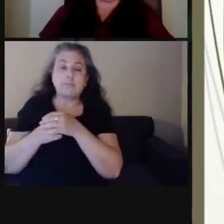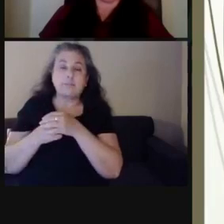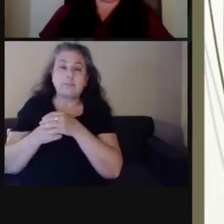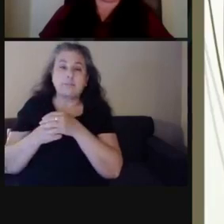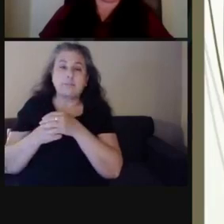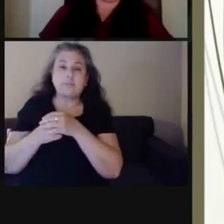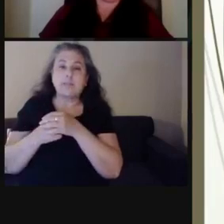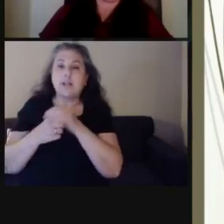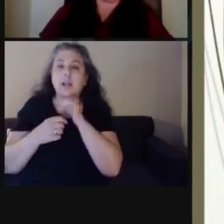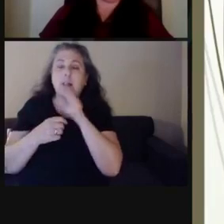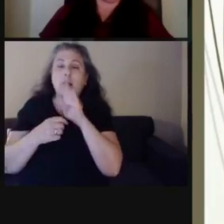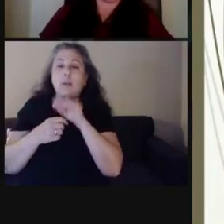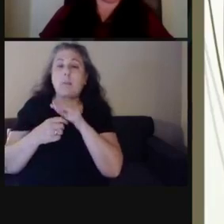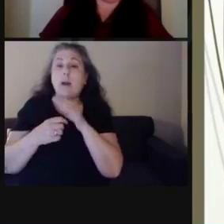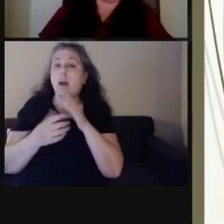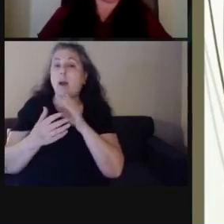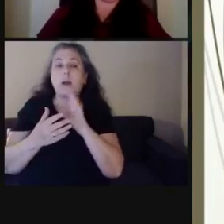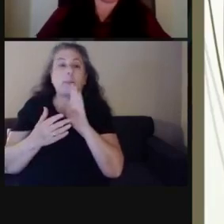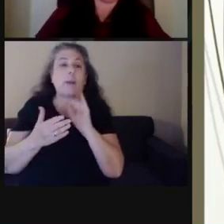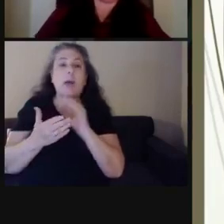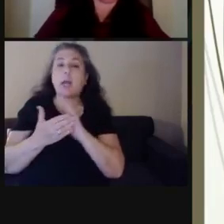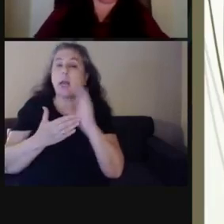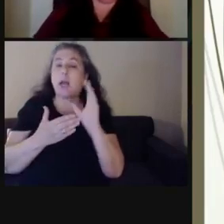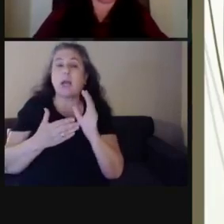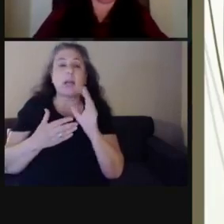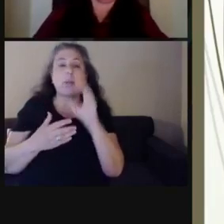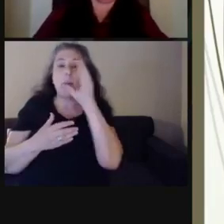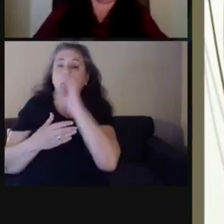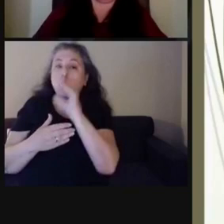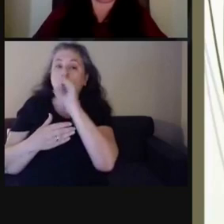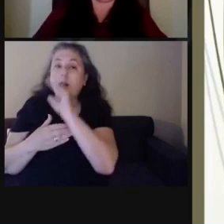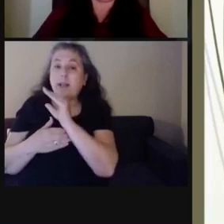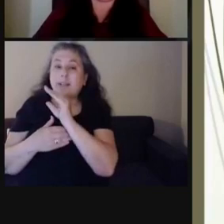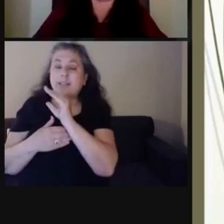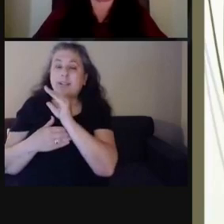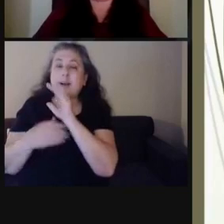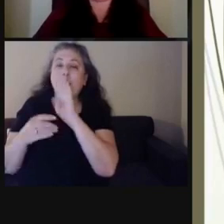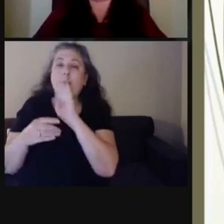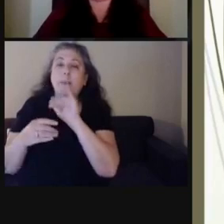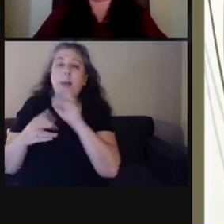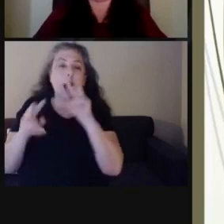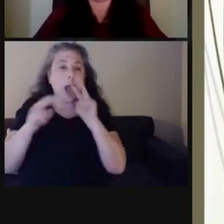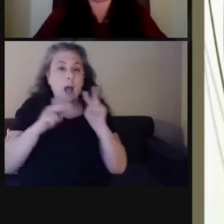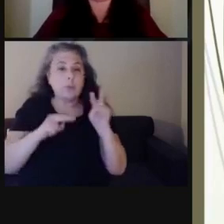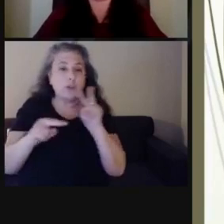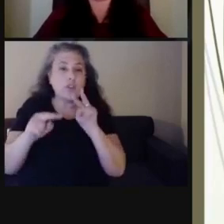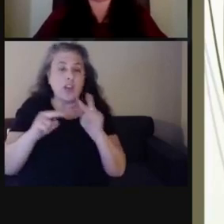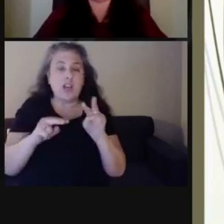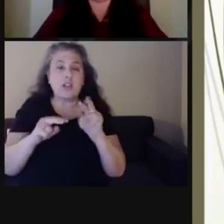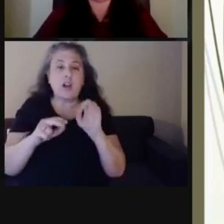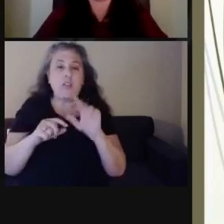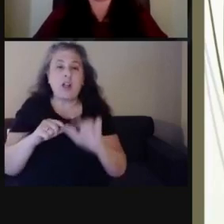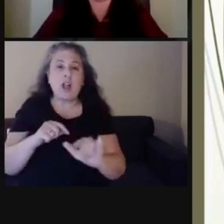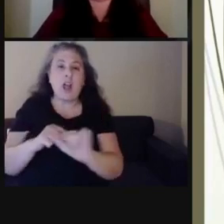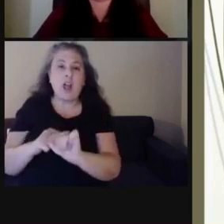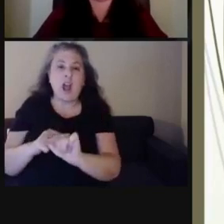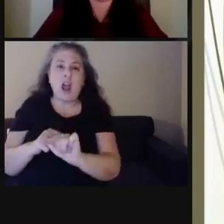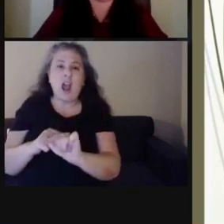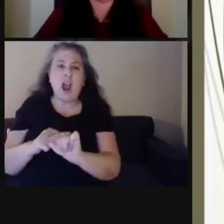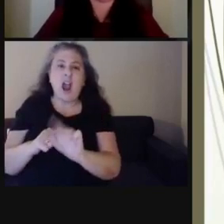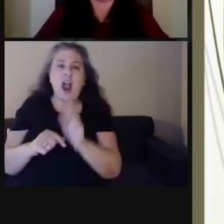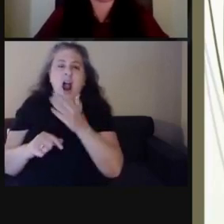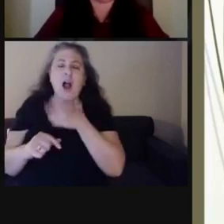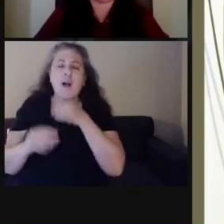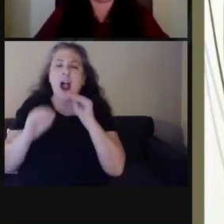Not by a calendar, not by Googling, but by the observations of the land. And so my